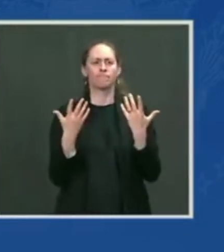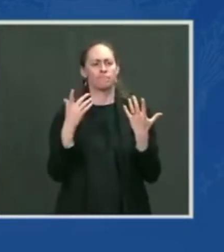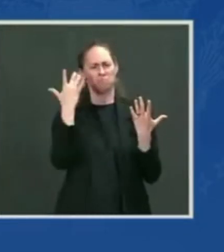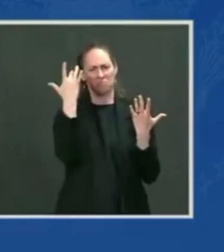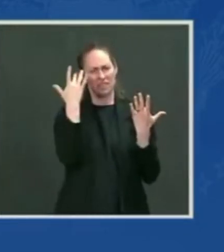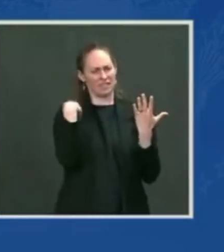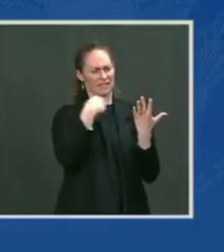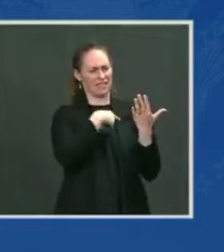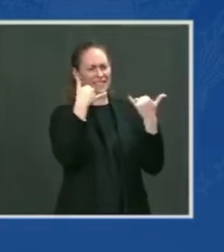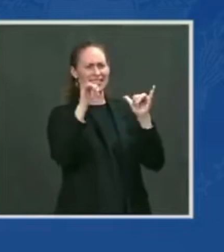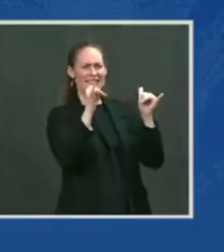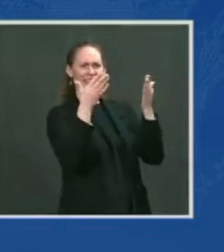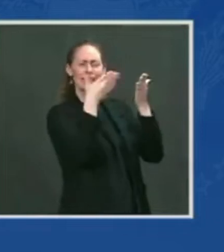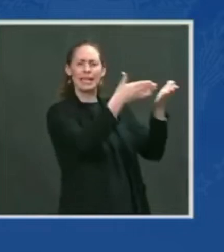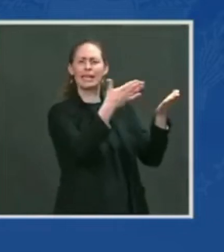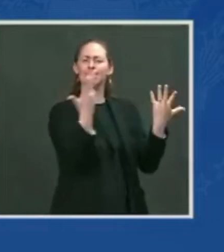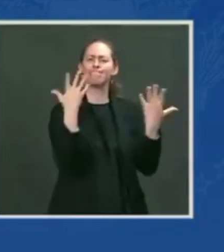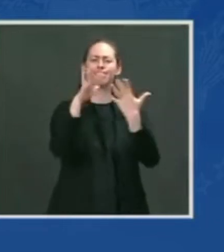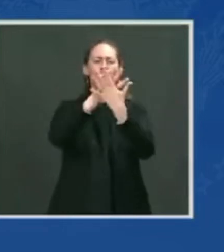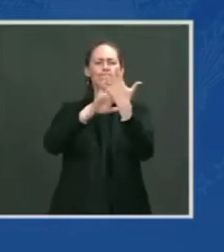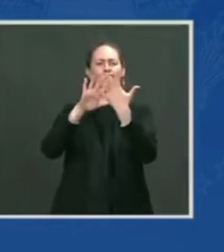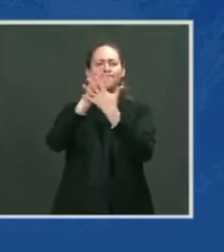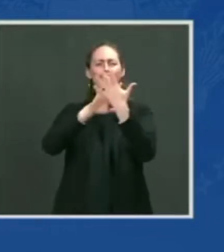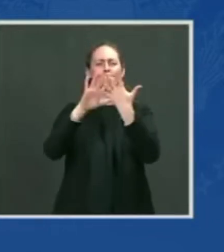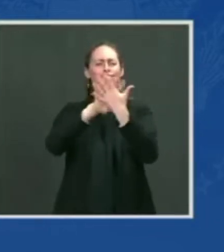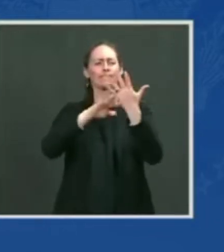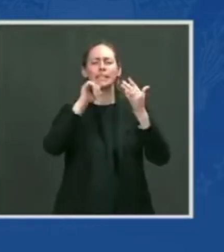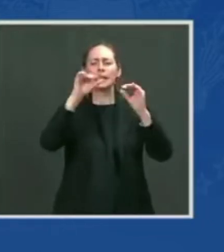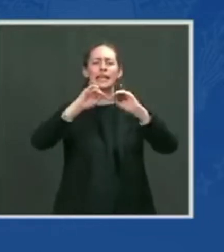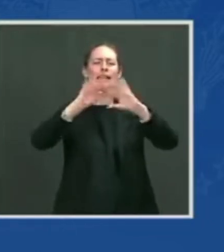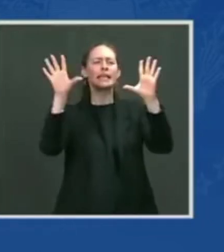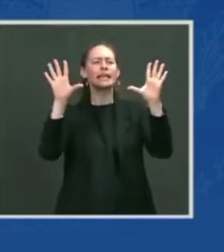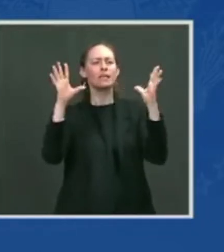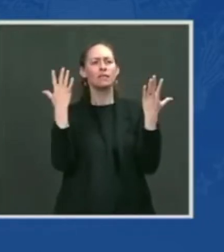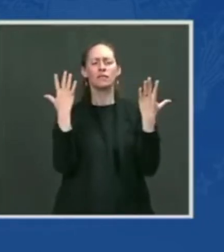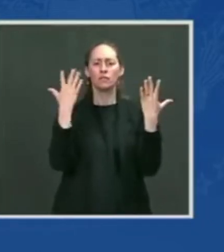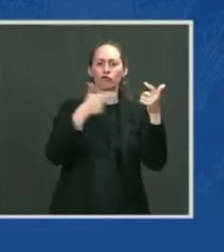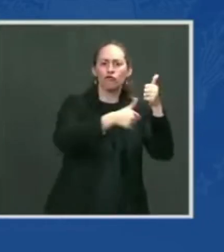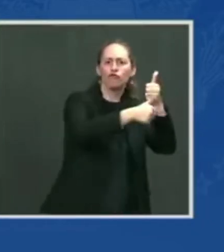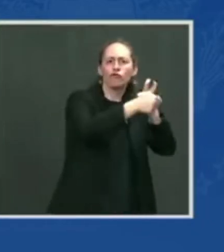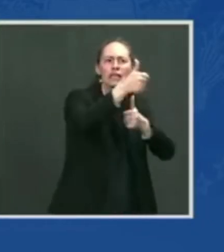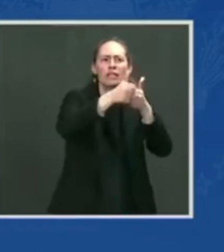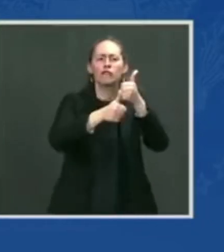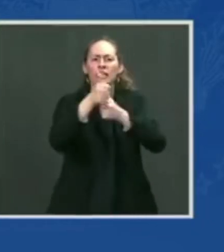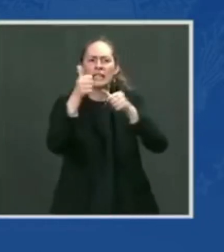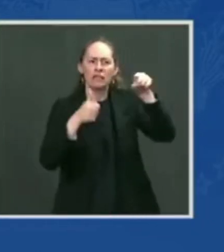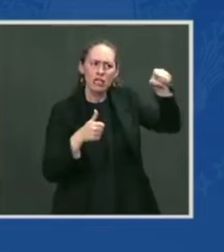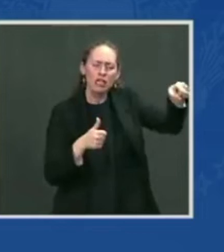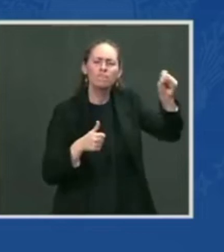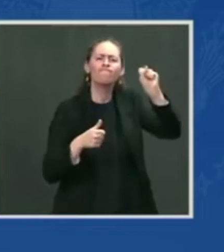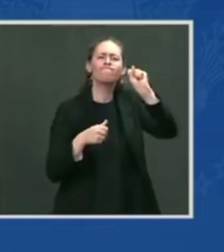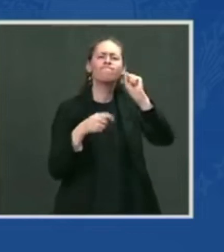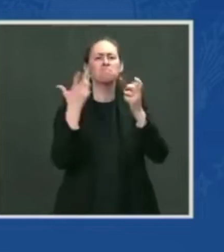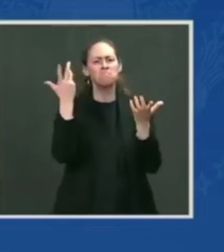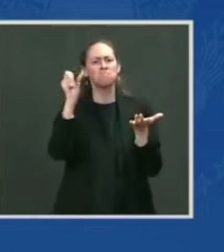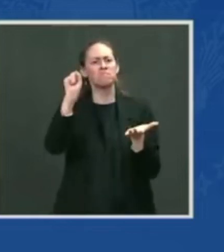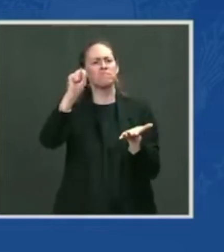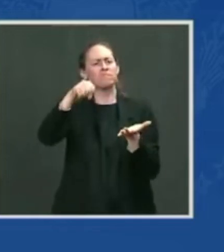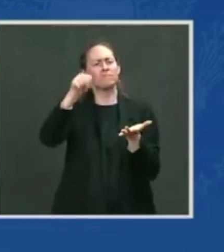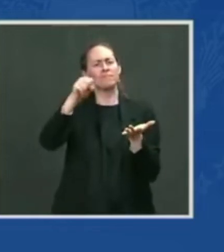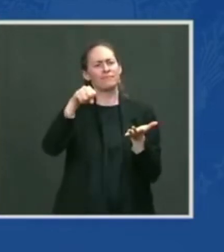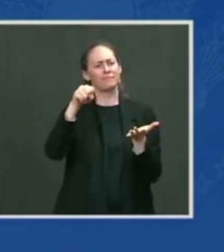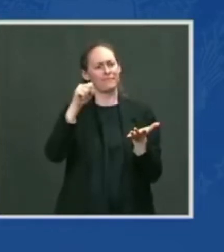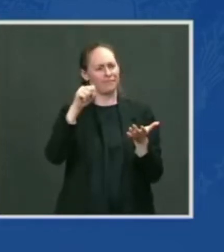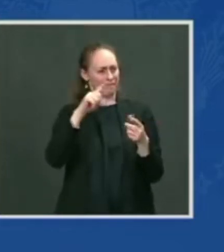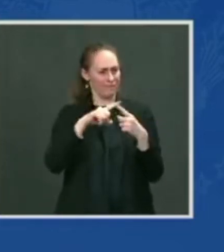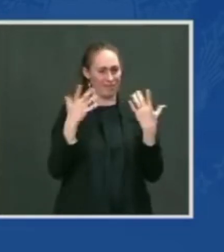unclear, even as the terrorist threat that we went to fight evolved. Over the past 20 years, the